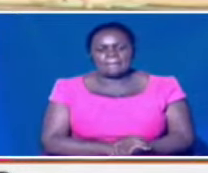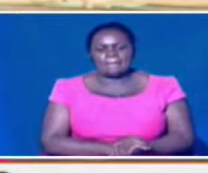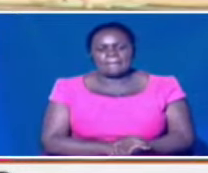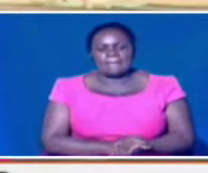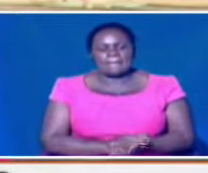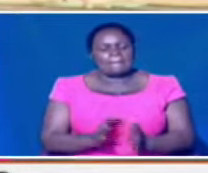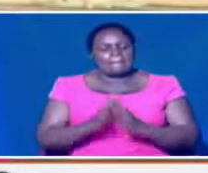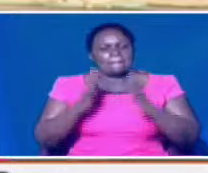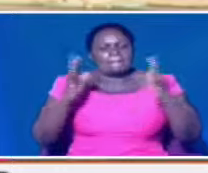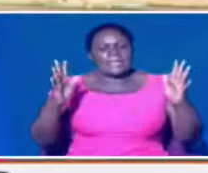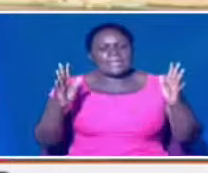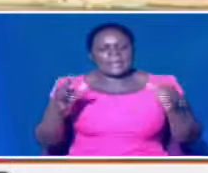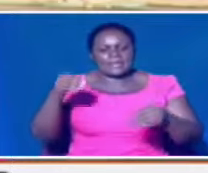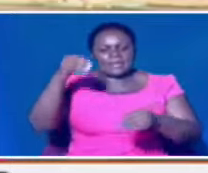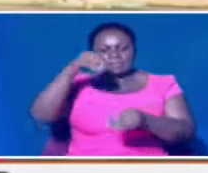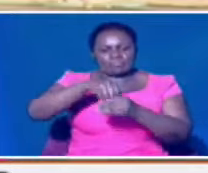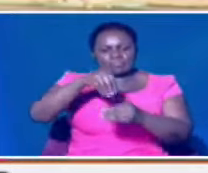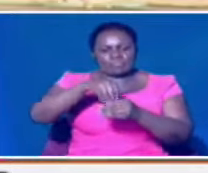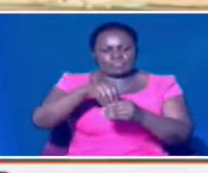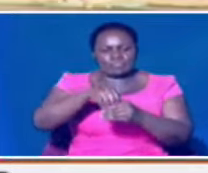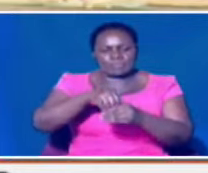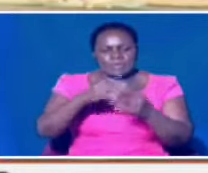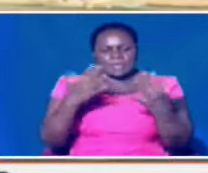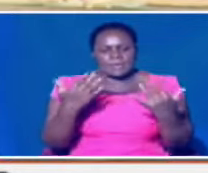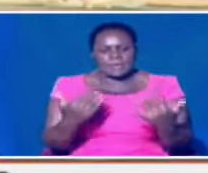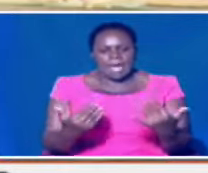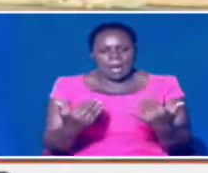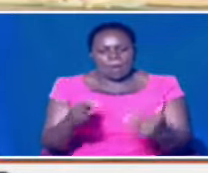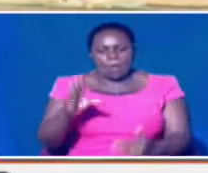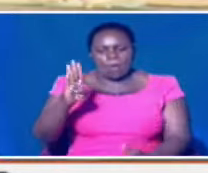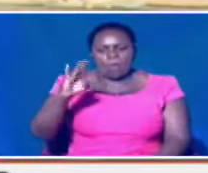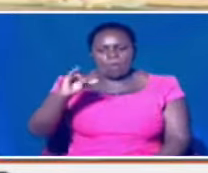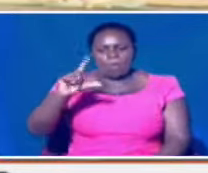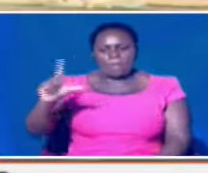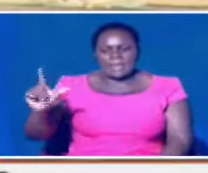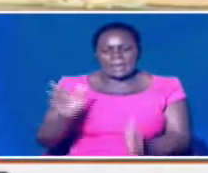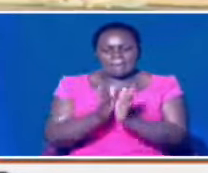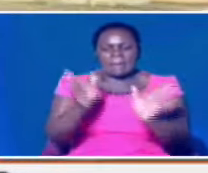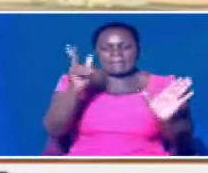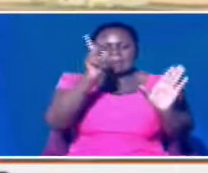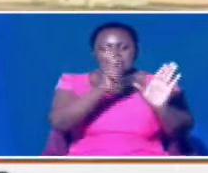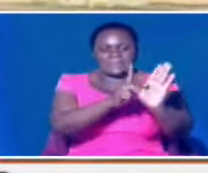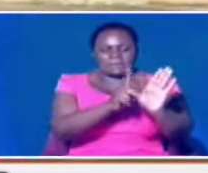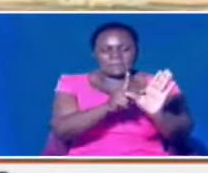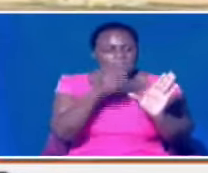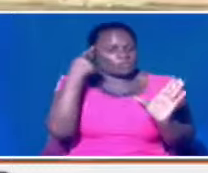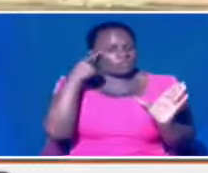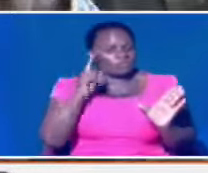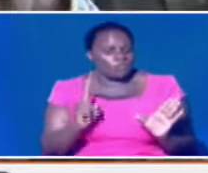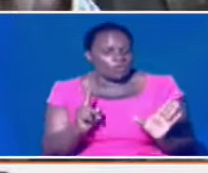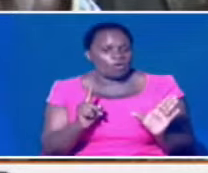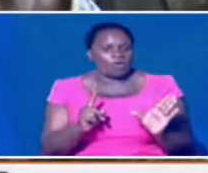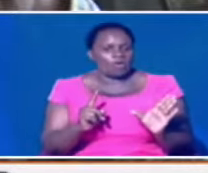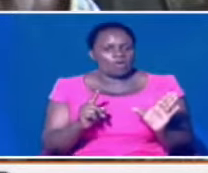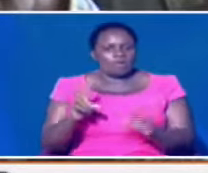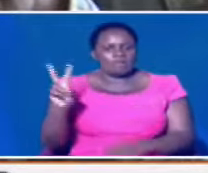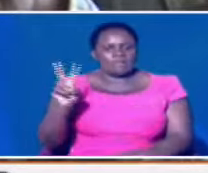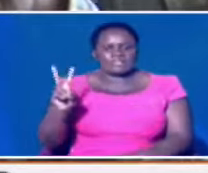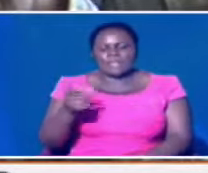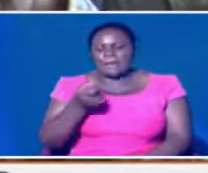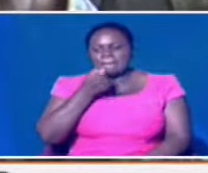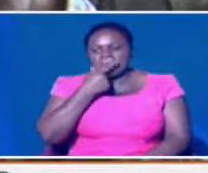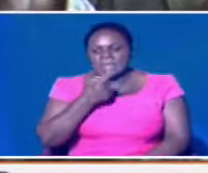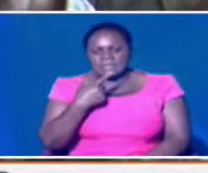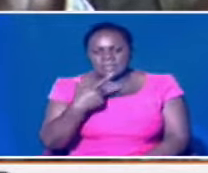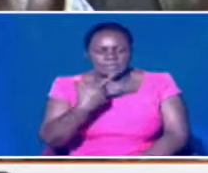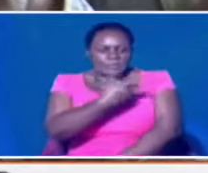And a major input in this current bill that we are doing public participation for is the Veterinary Medicines